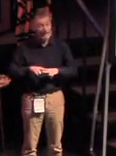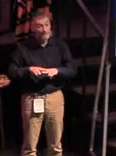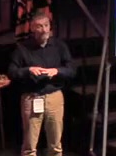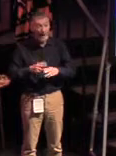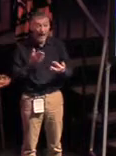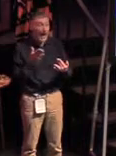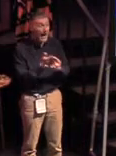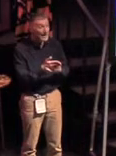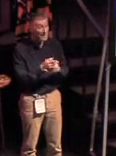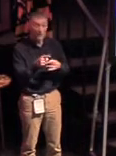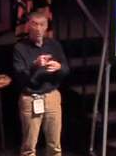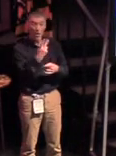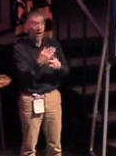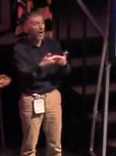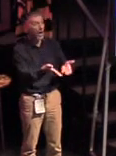to arts